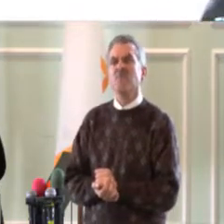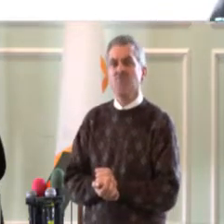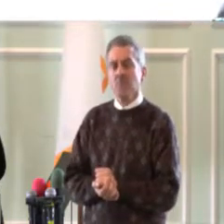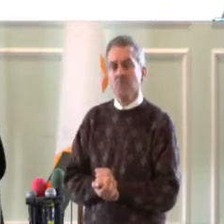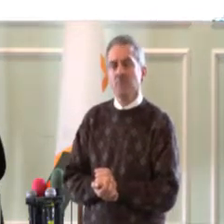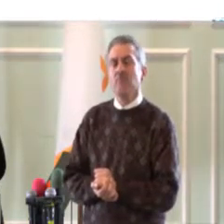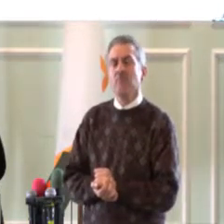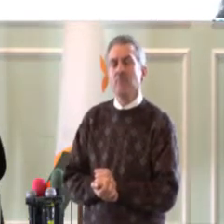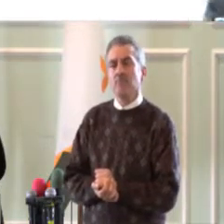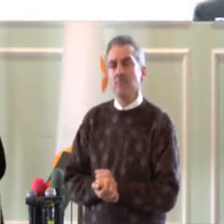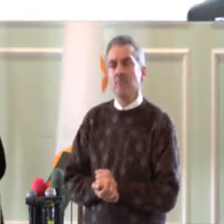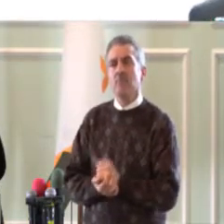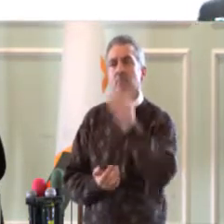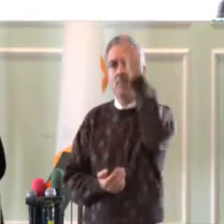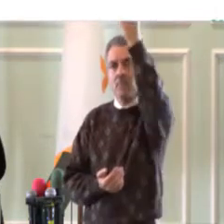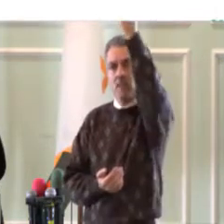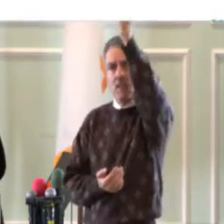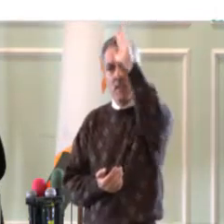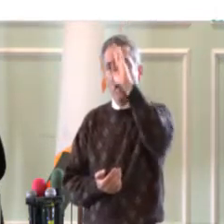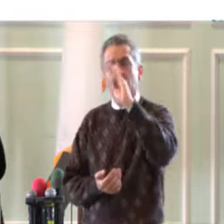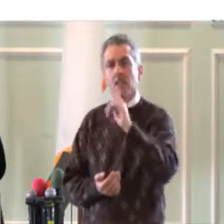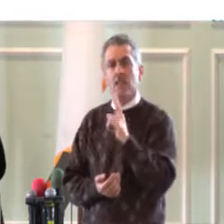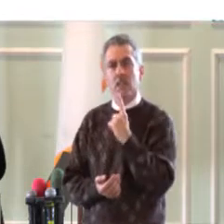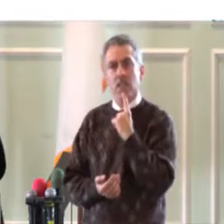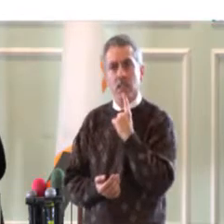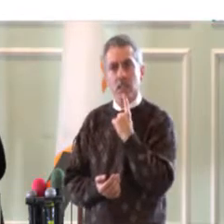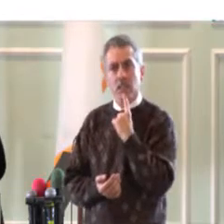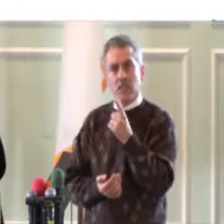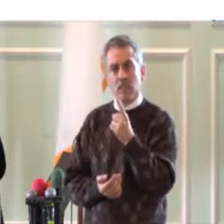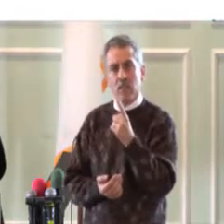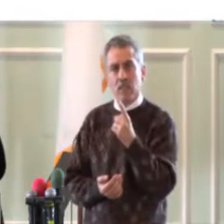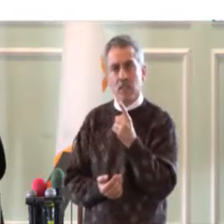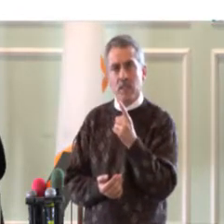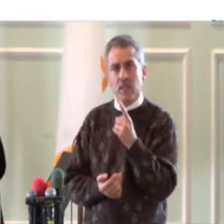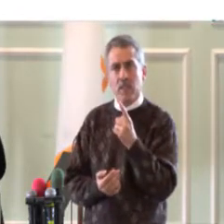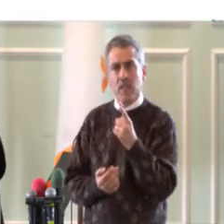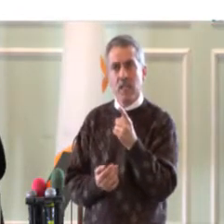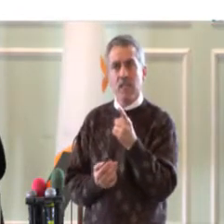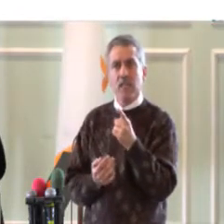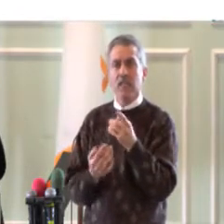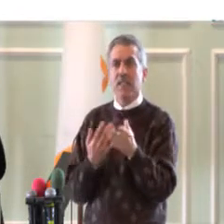speaks. And I want to say this. God speaks even when he's silent.